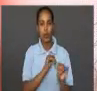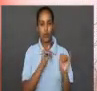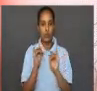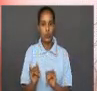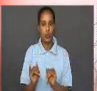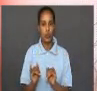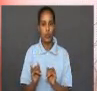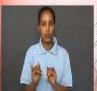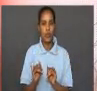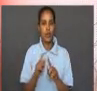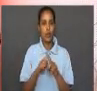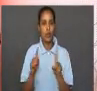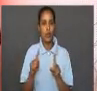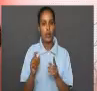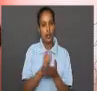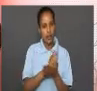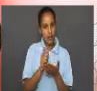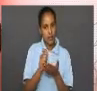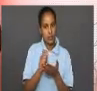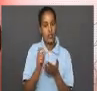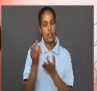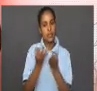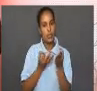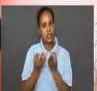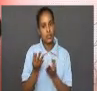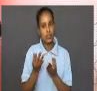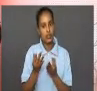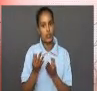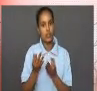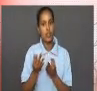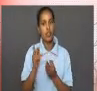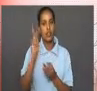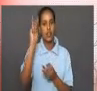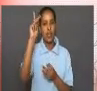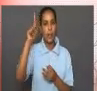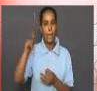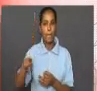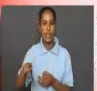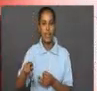Also, while writing the expression for Kp,